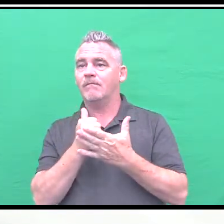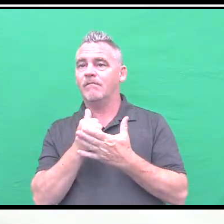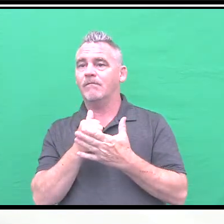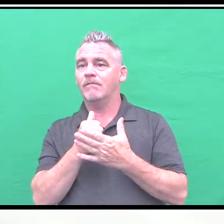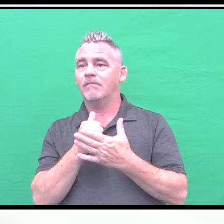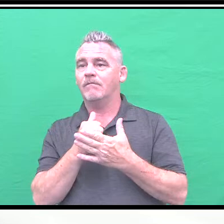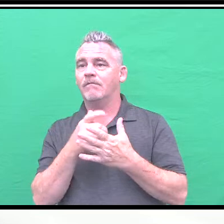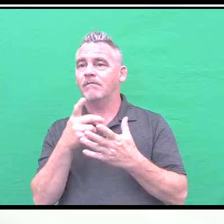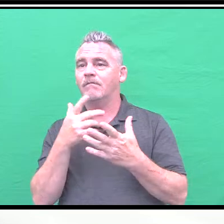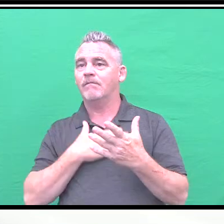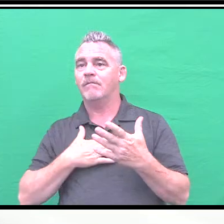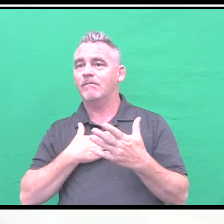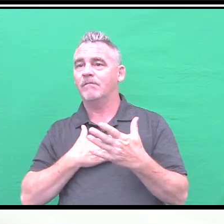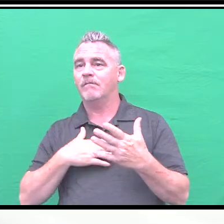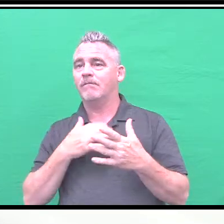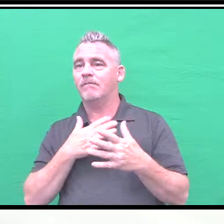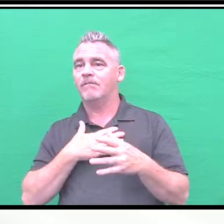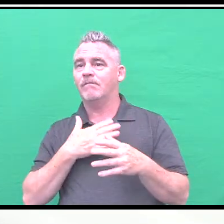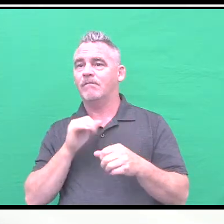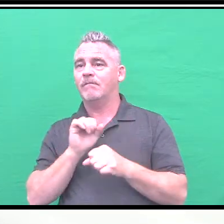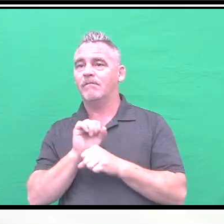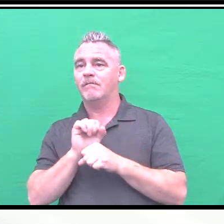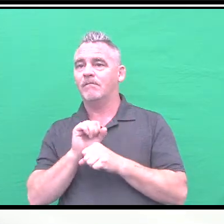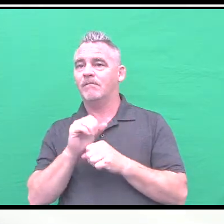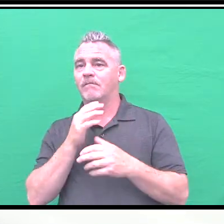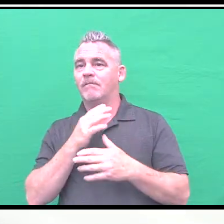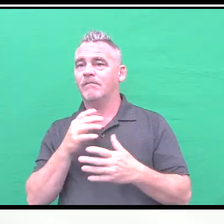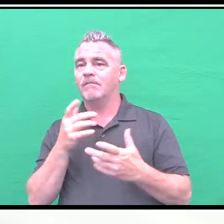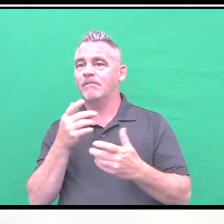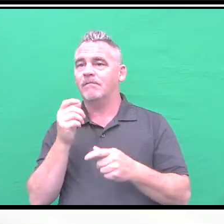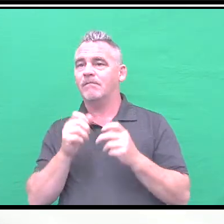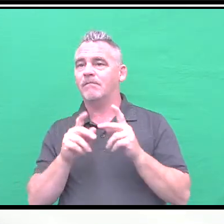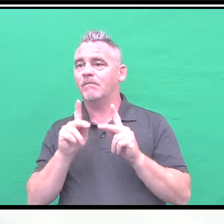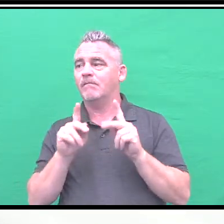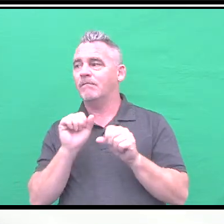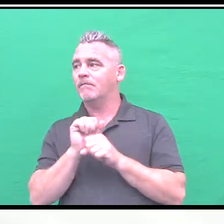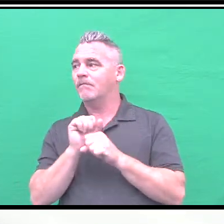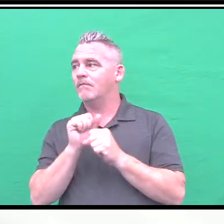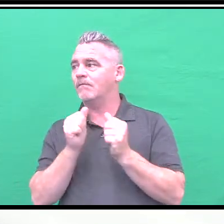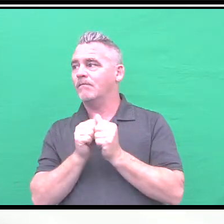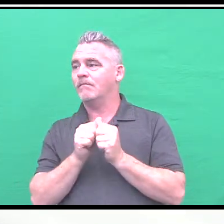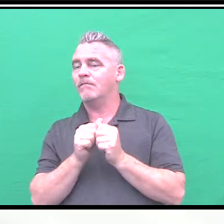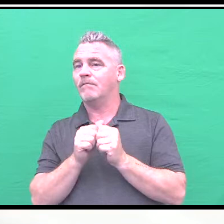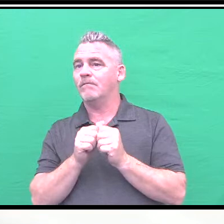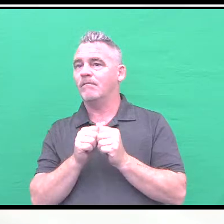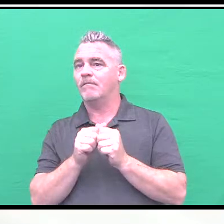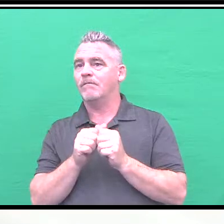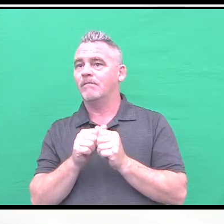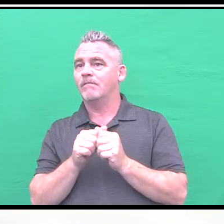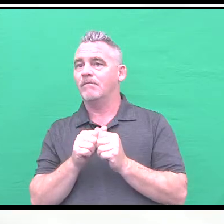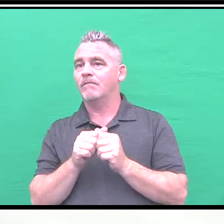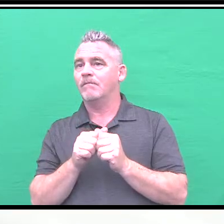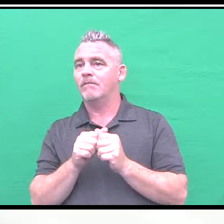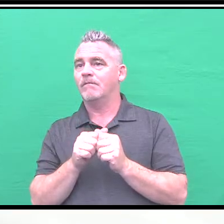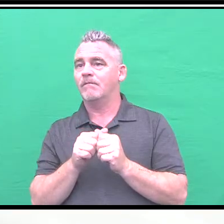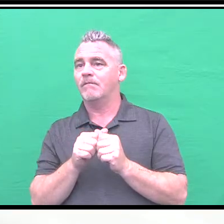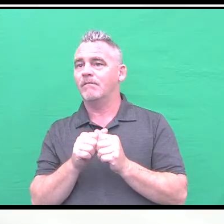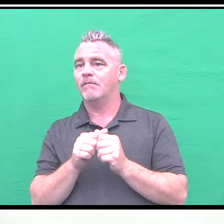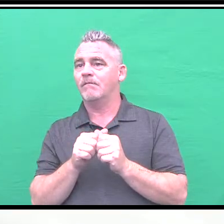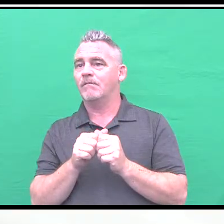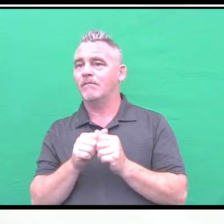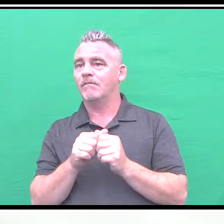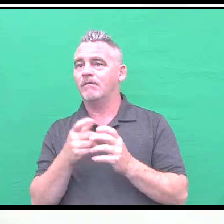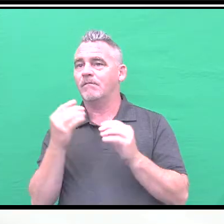work. I enjoy the people that I work with and my department heads. So I think by by receiving this plaque. It's